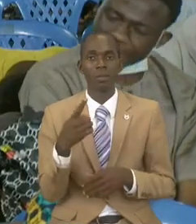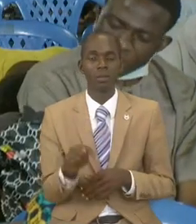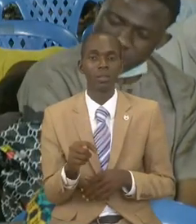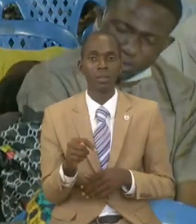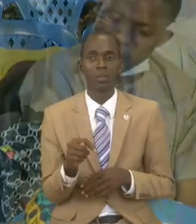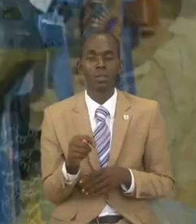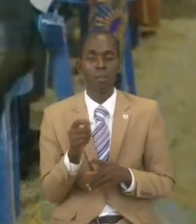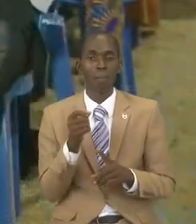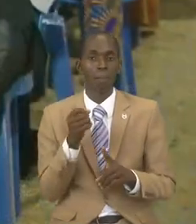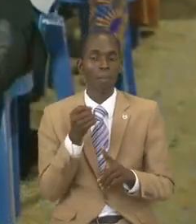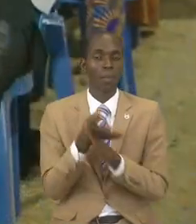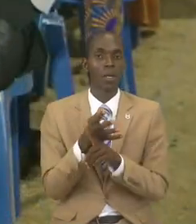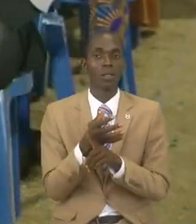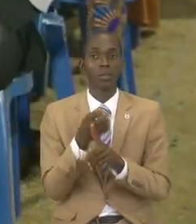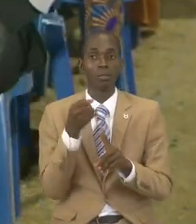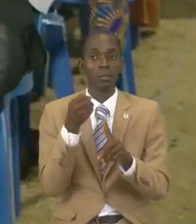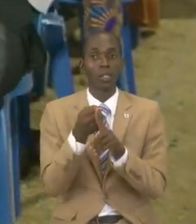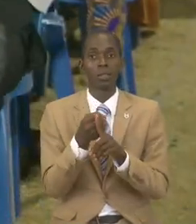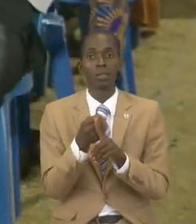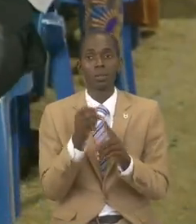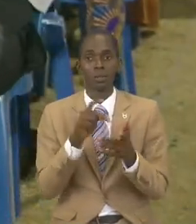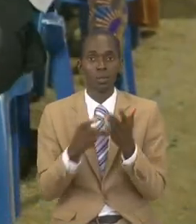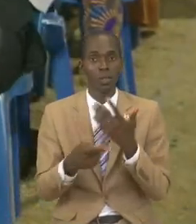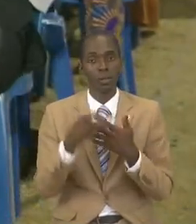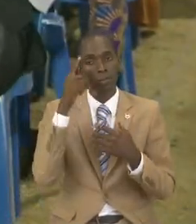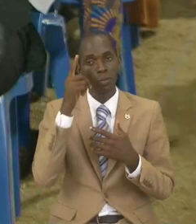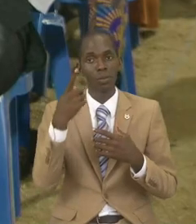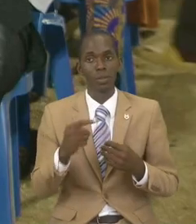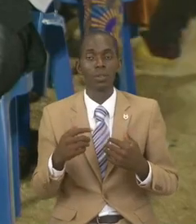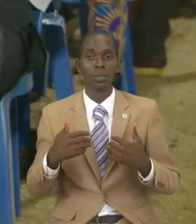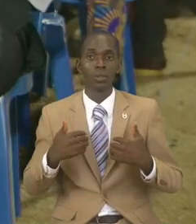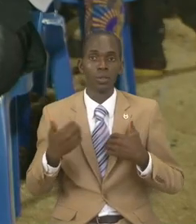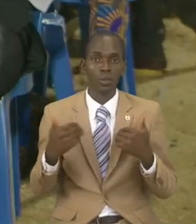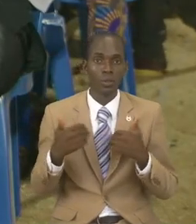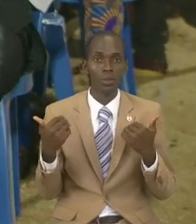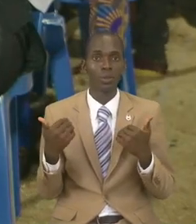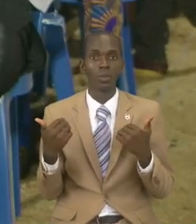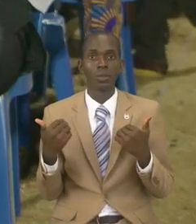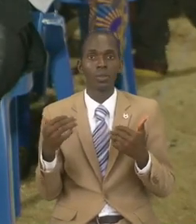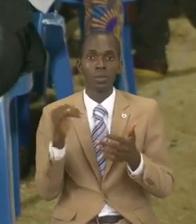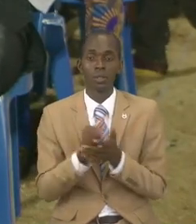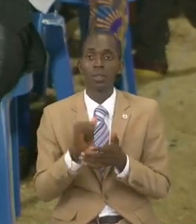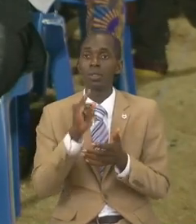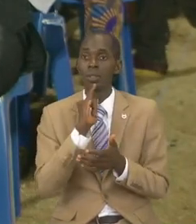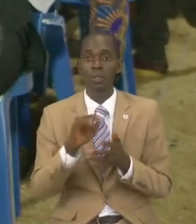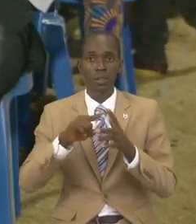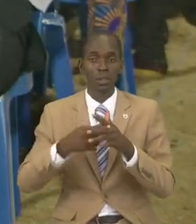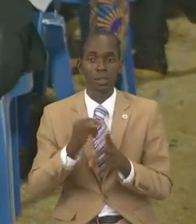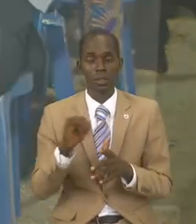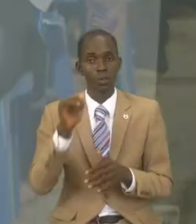impact, the Impact Academy for Youth, which is coming up here tomorrow